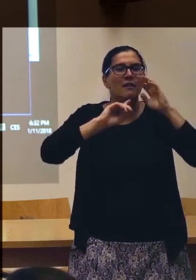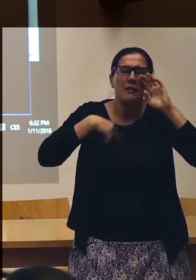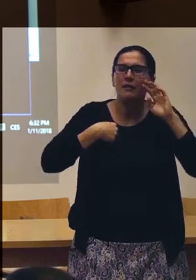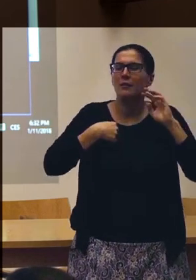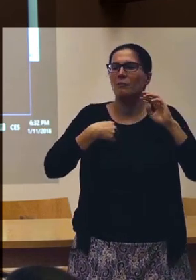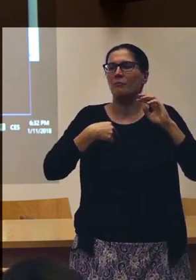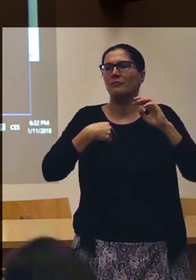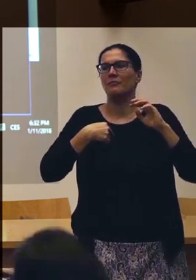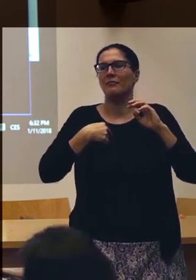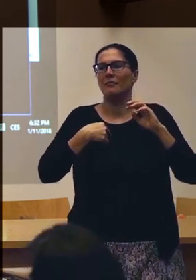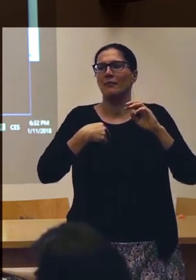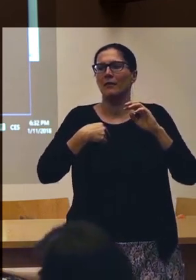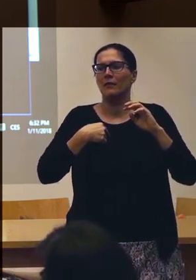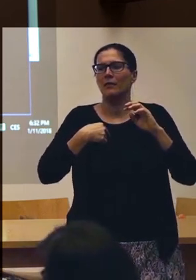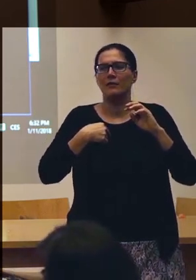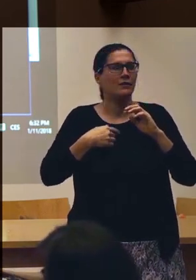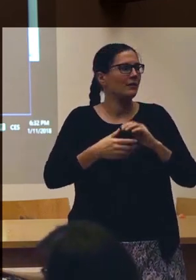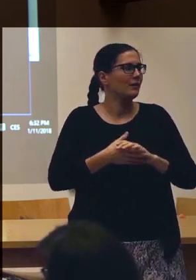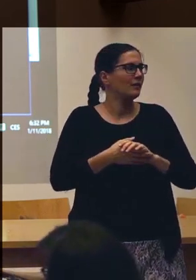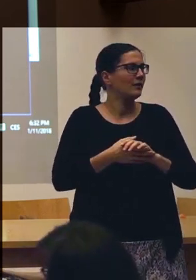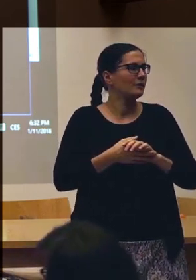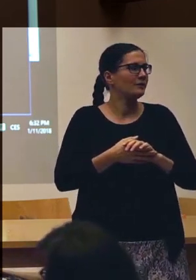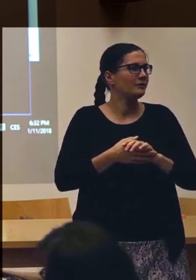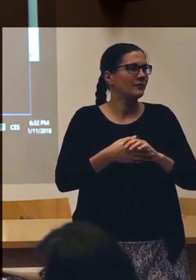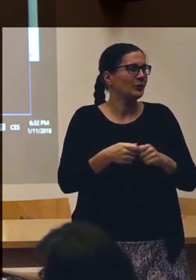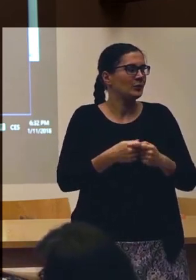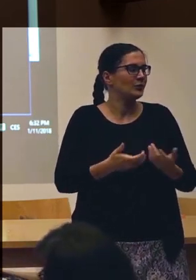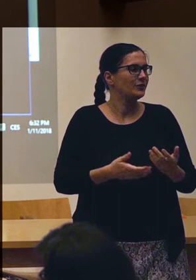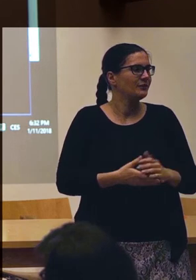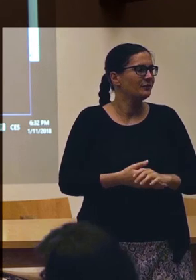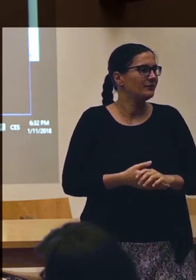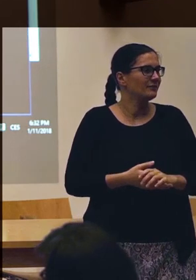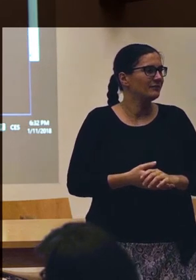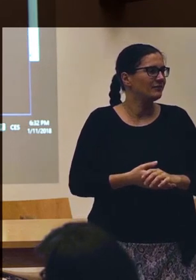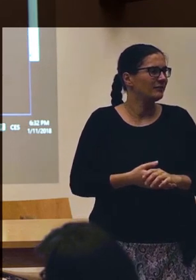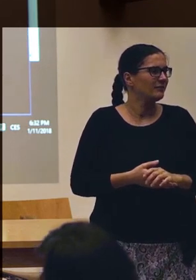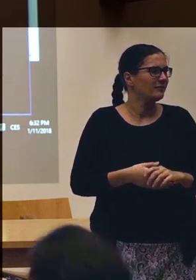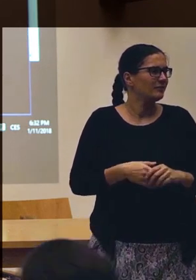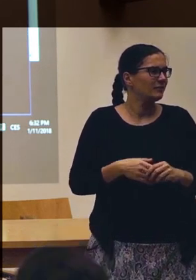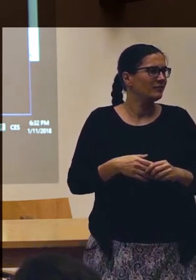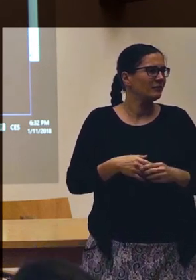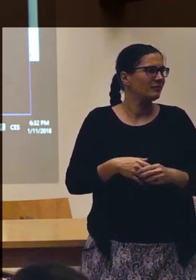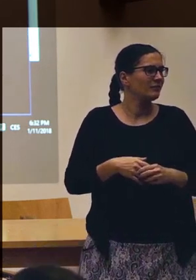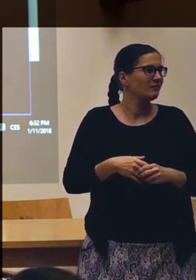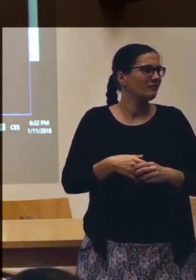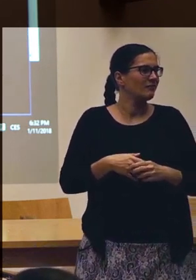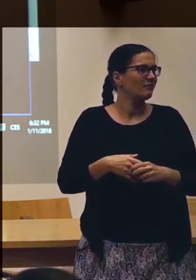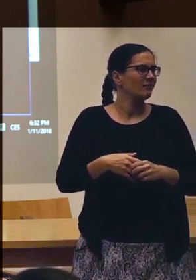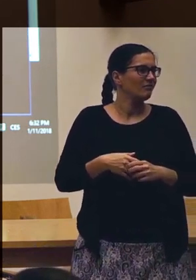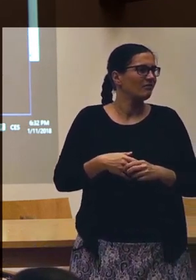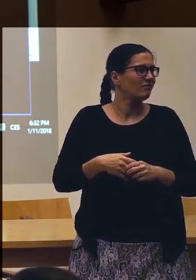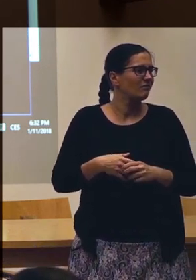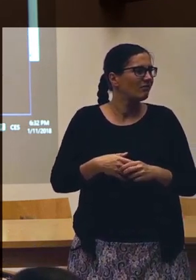Museum. You're not really accessible to anyone. And he started yell at me, but he's the same age as me.